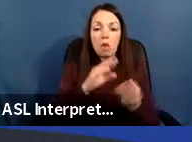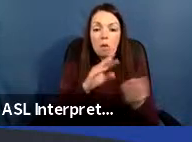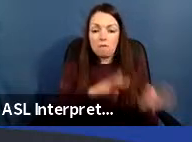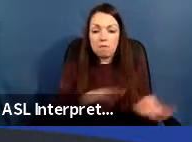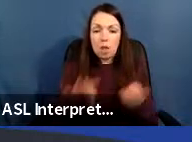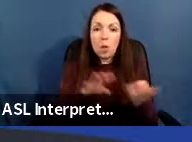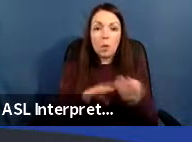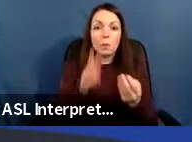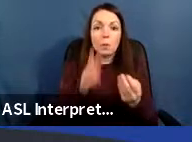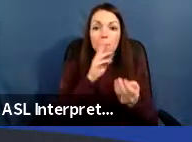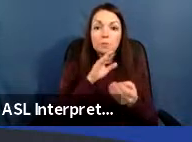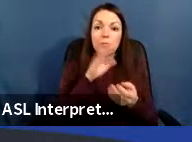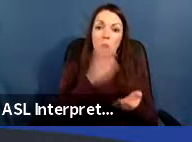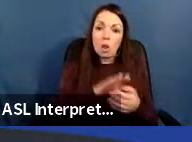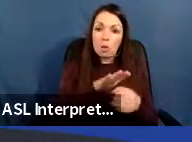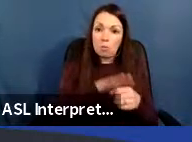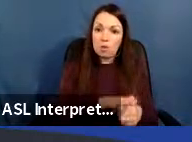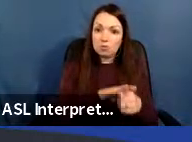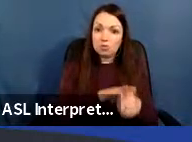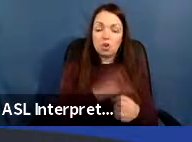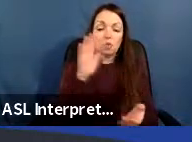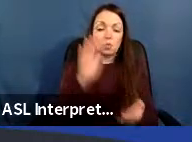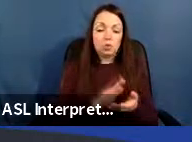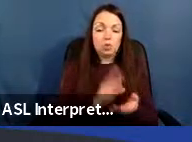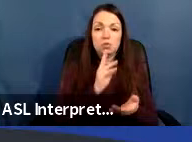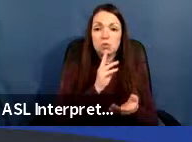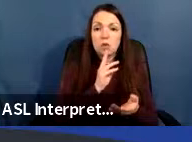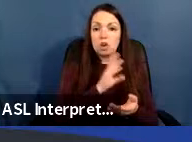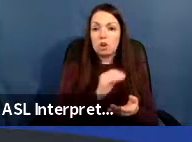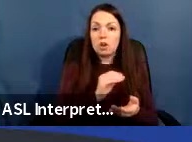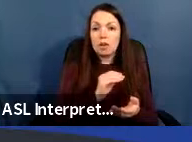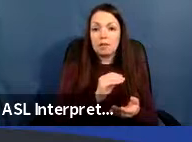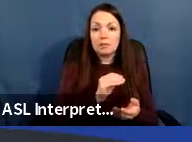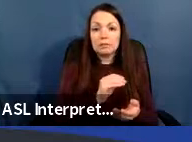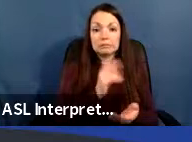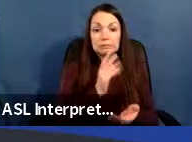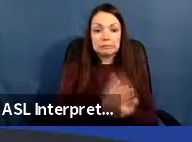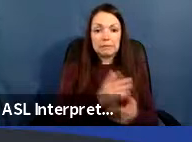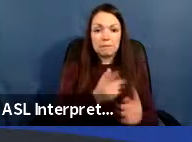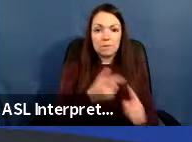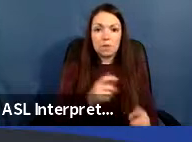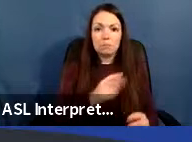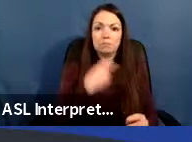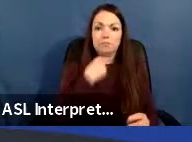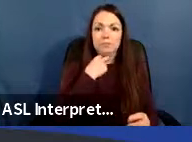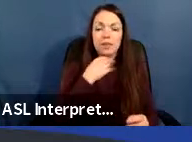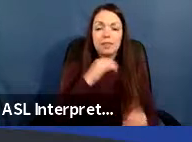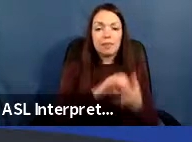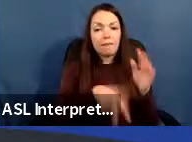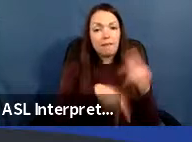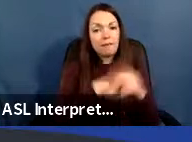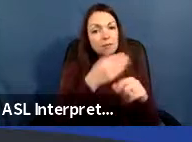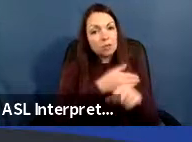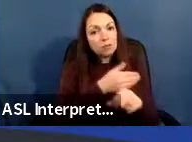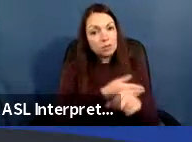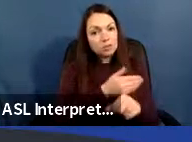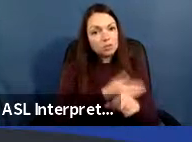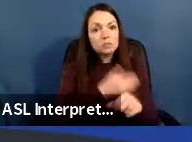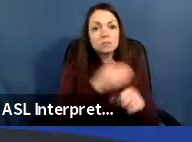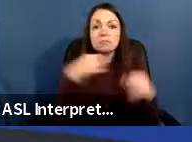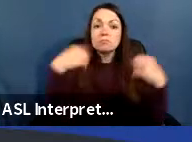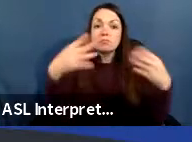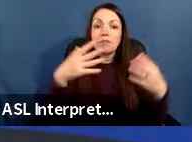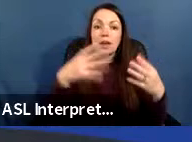assisted toilets reduce water usage and alleviate plumbing backups. Renovations like these would